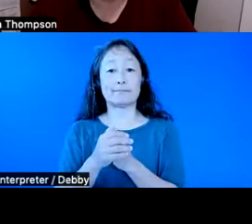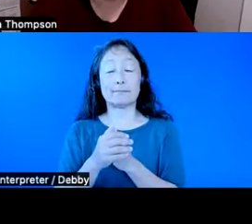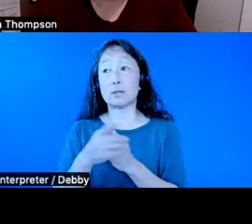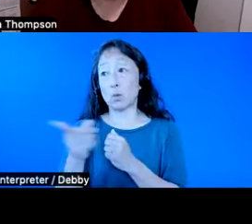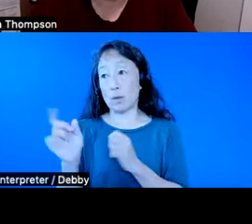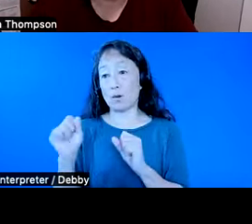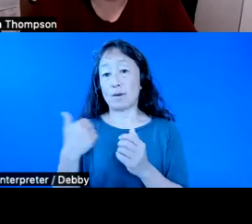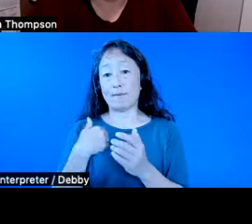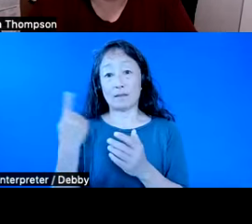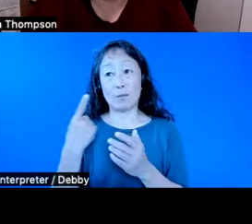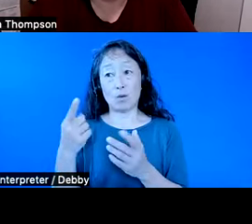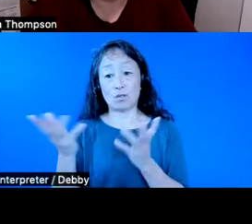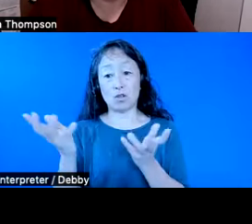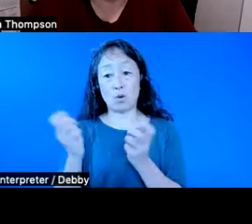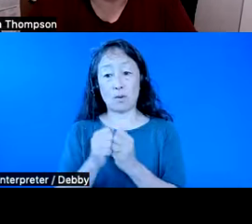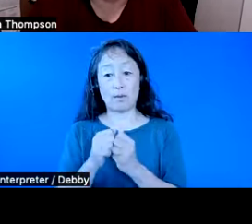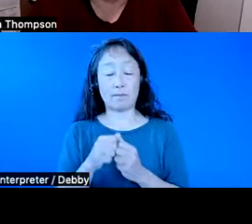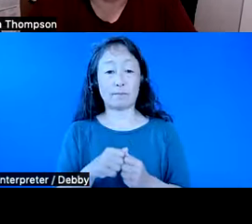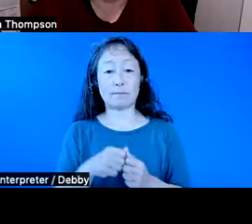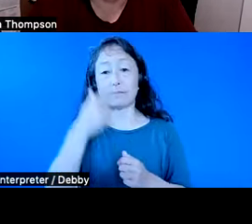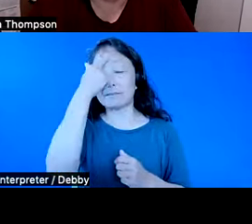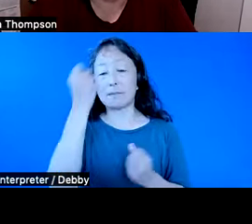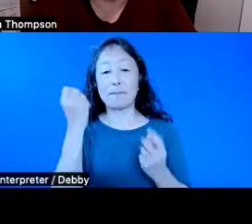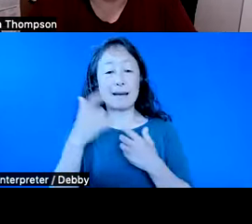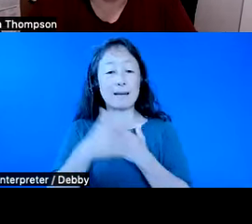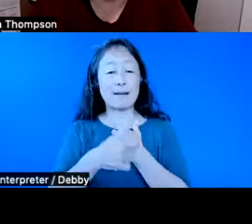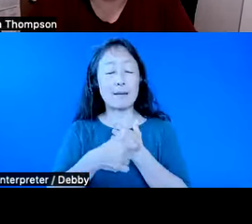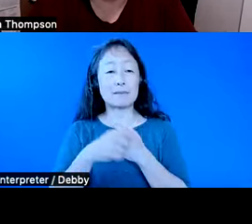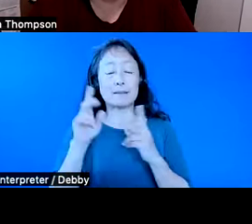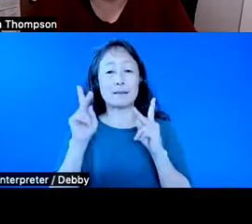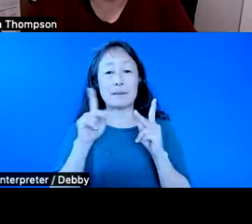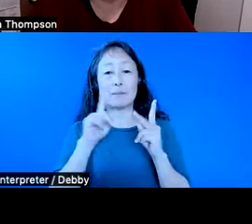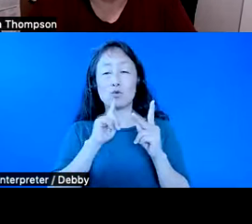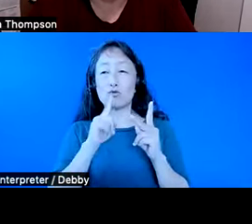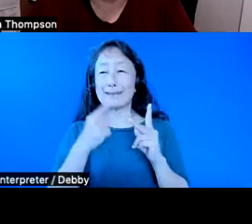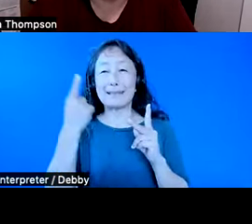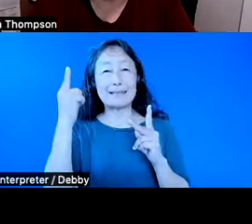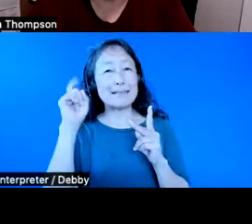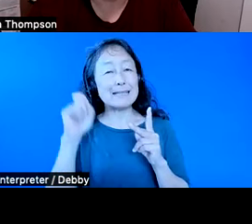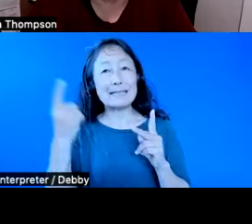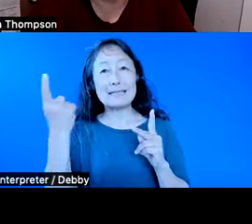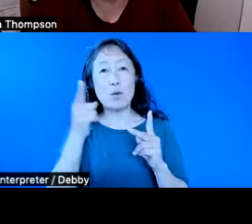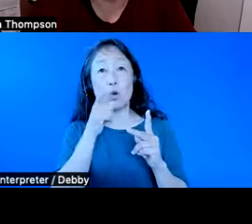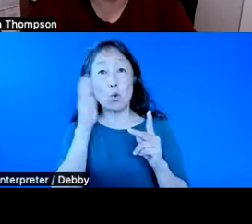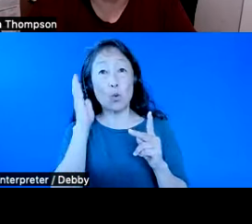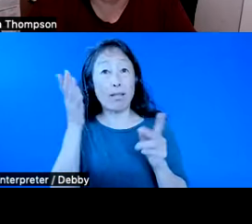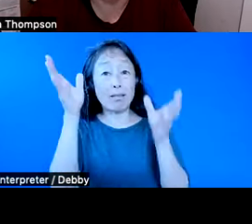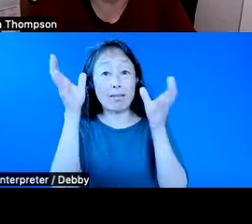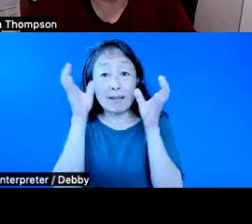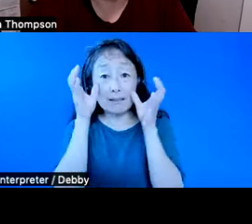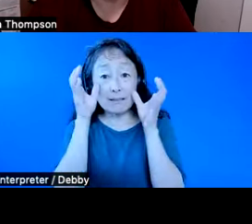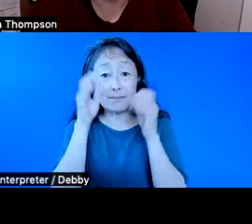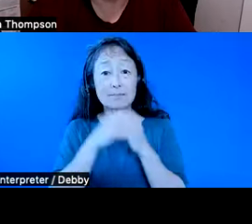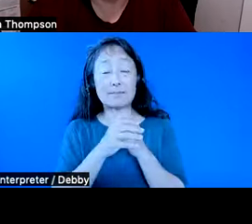to, because a lot of times people really need somebody to listen, and then there's times they need